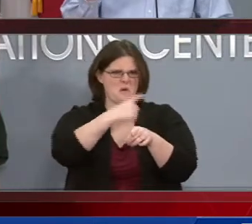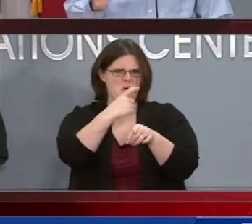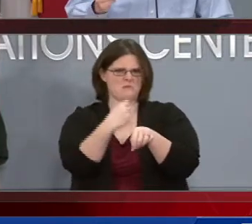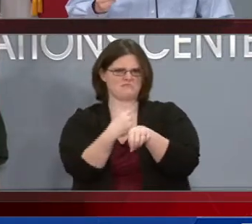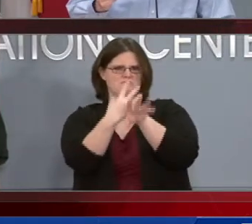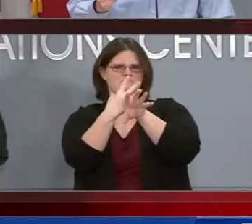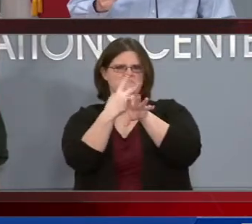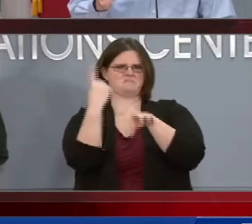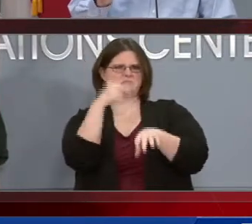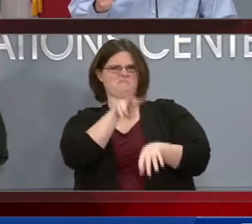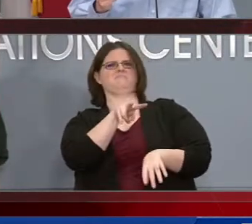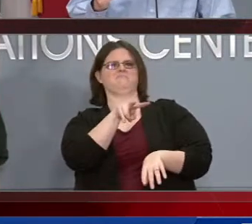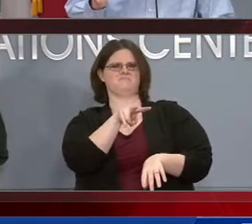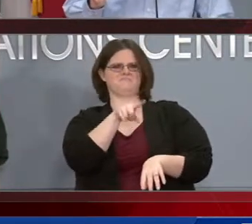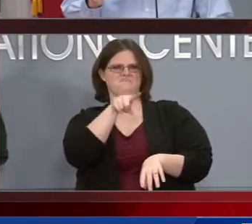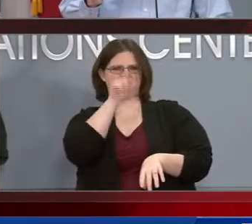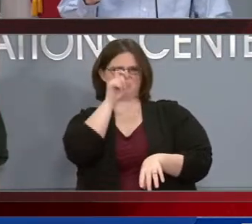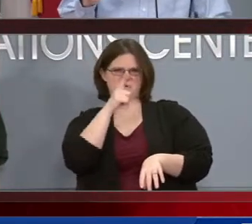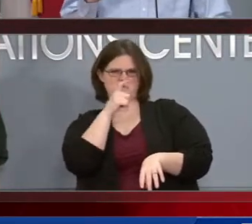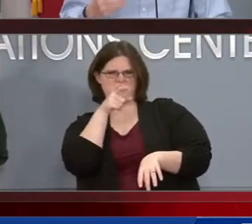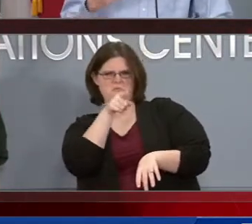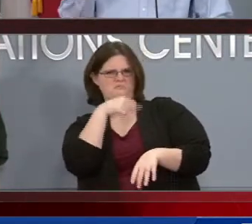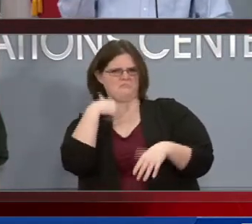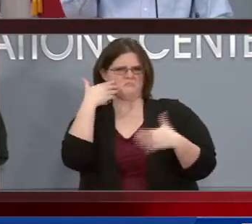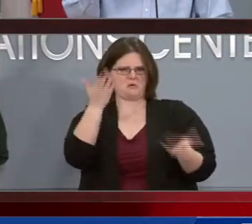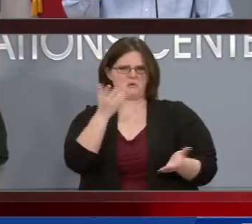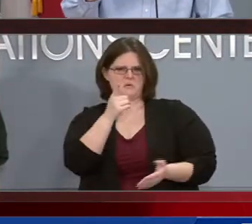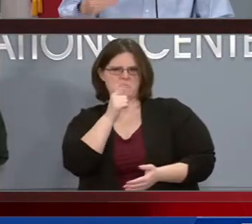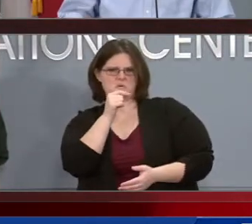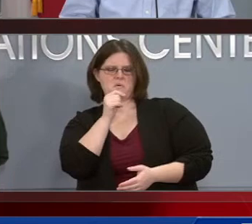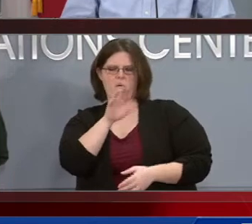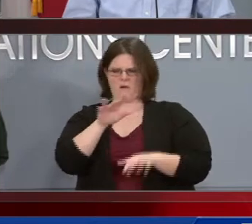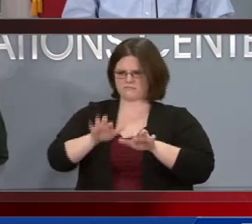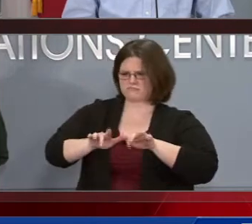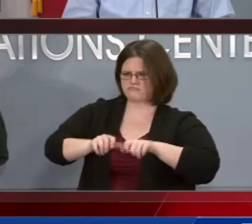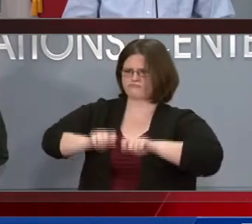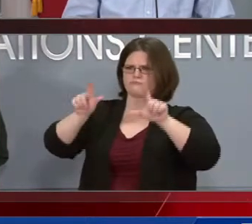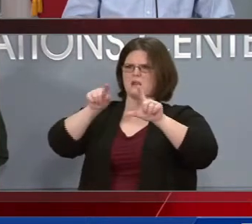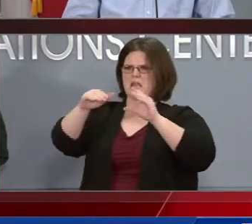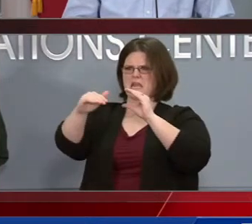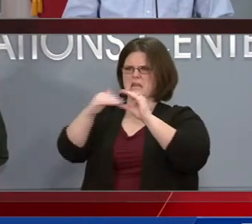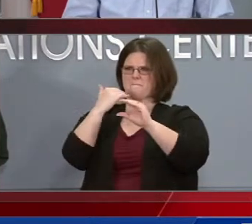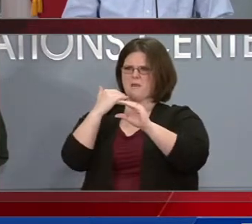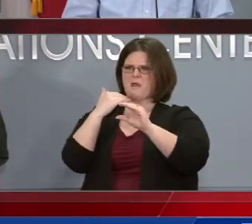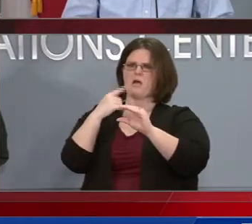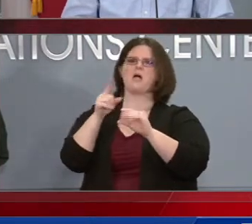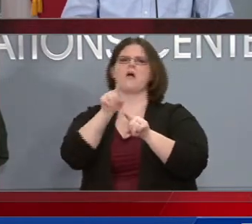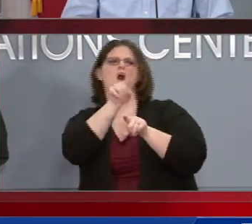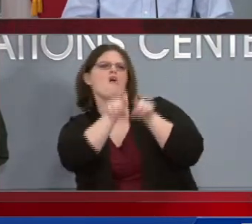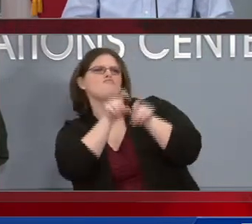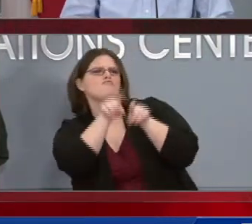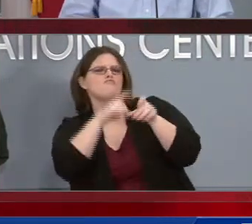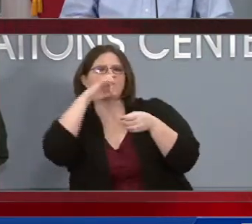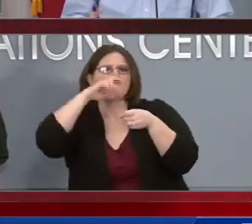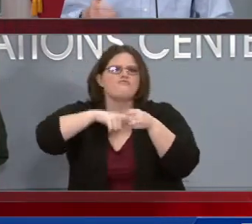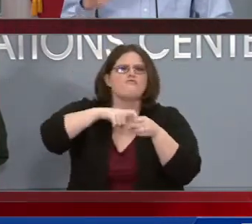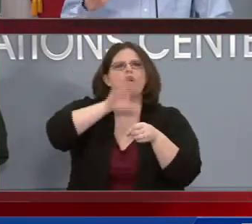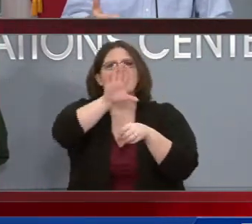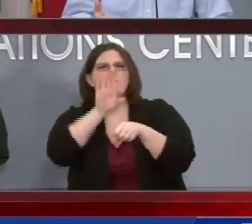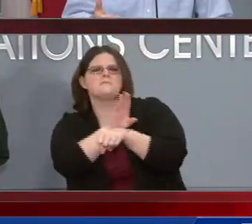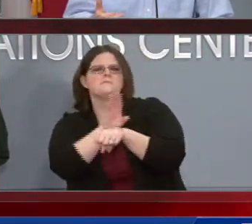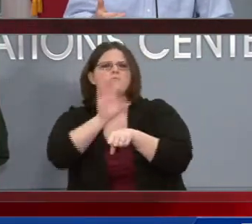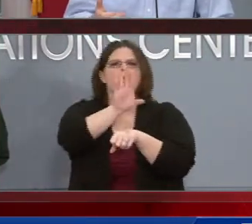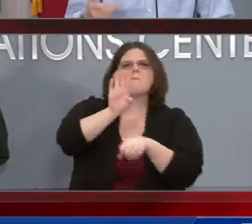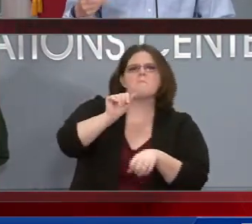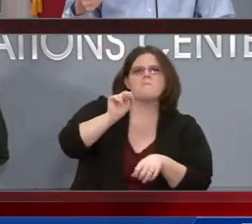through an email that is trying to get you to give them information about you, it's